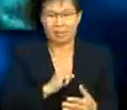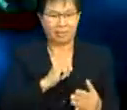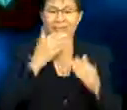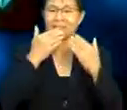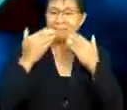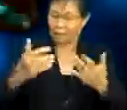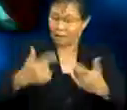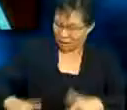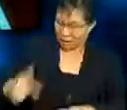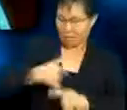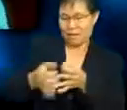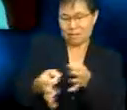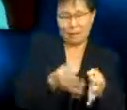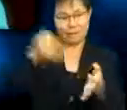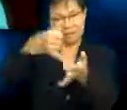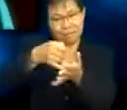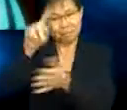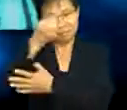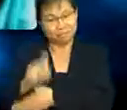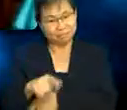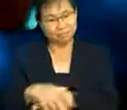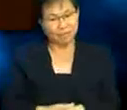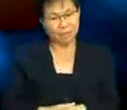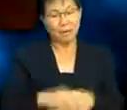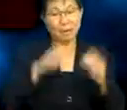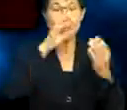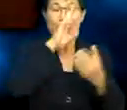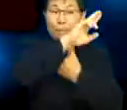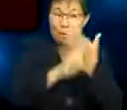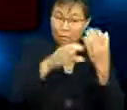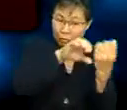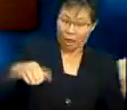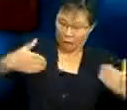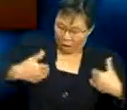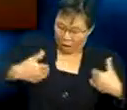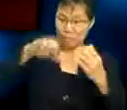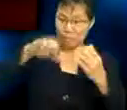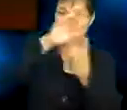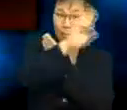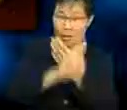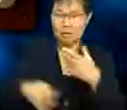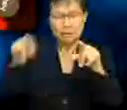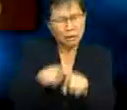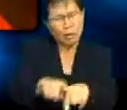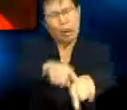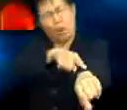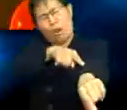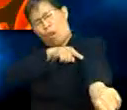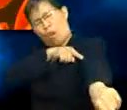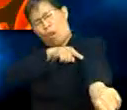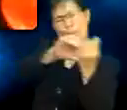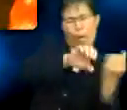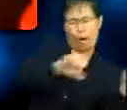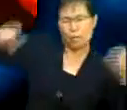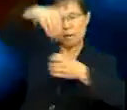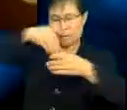Why, thank you. Let me explain it. Blood vessels contain blood. It is like